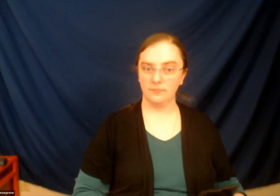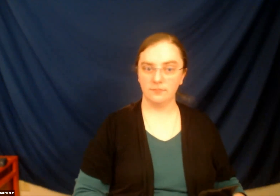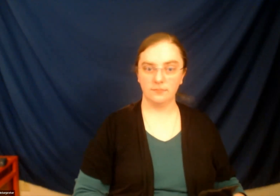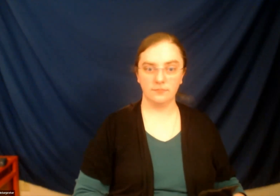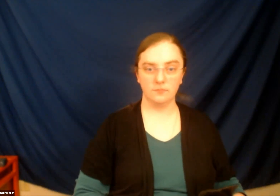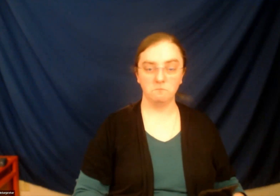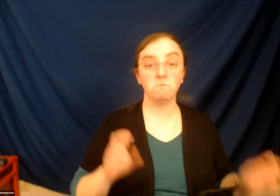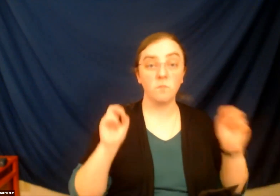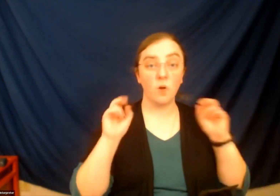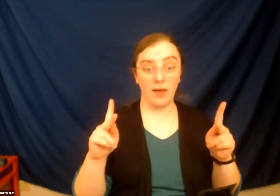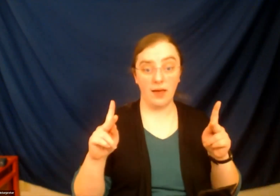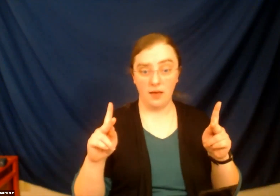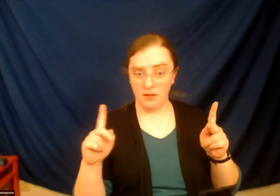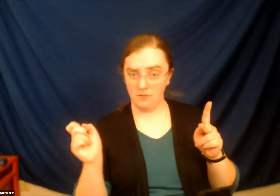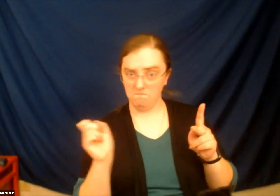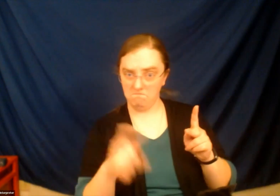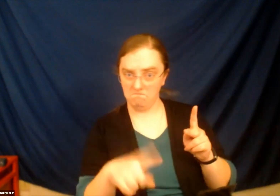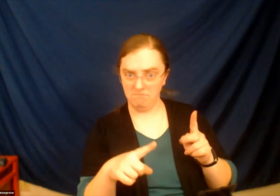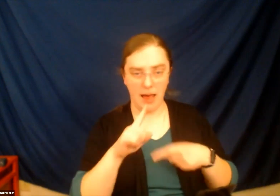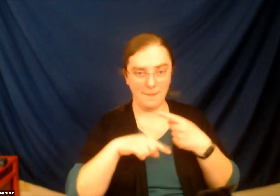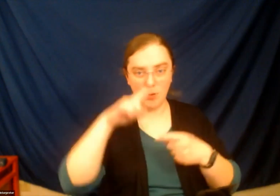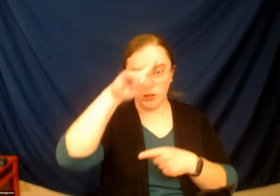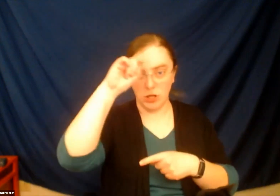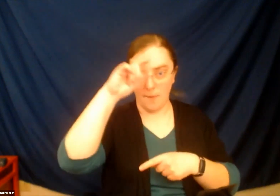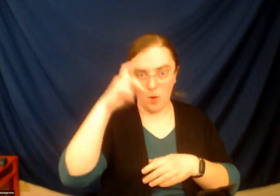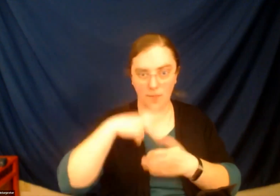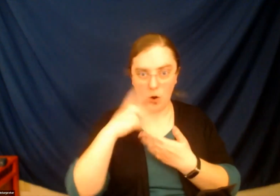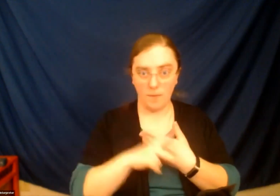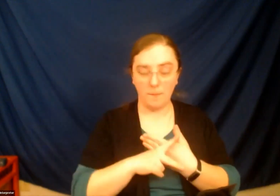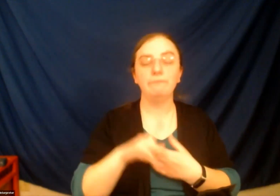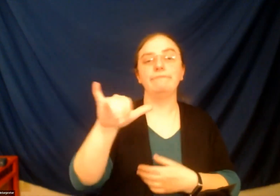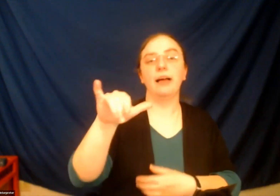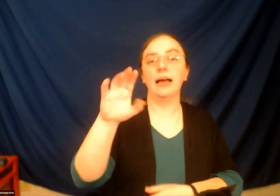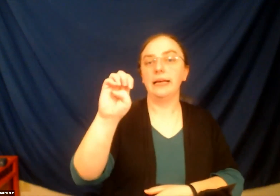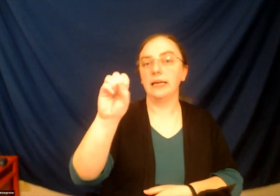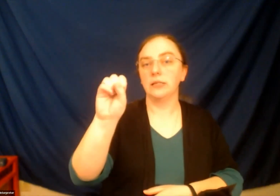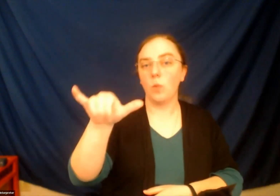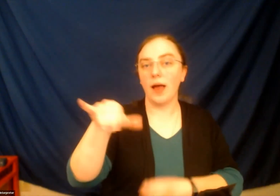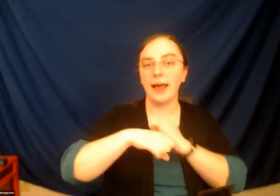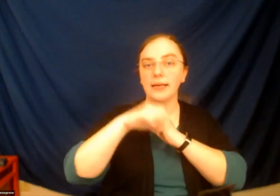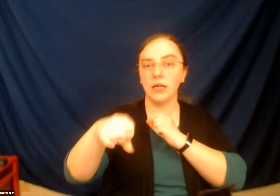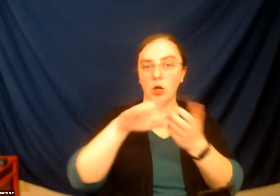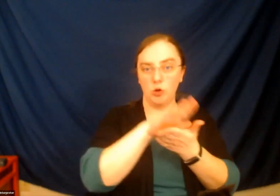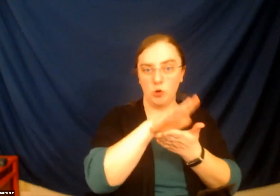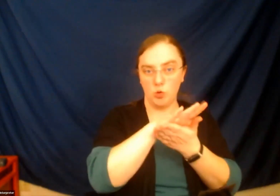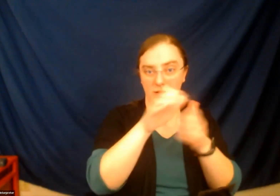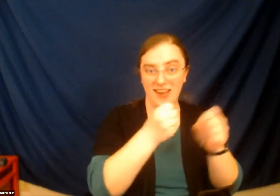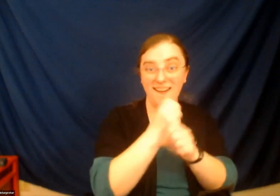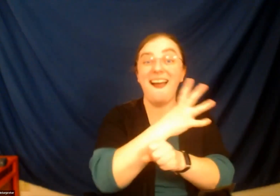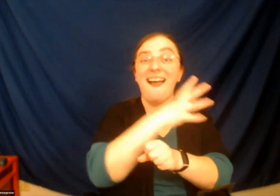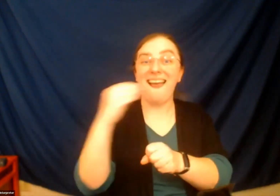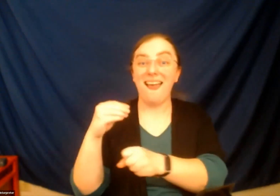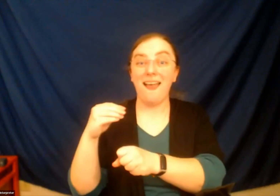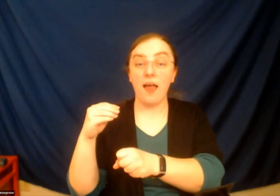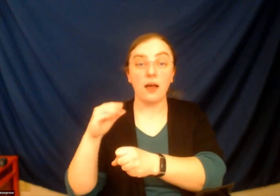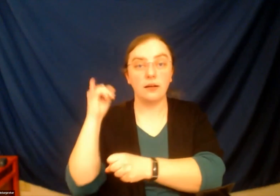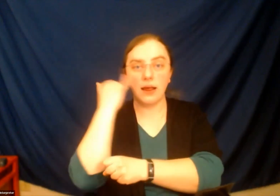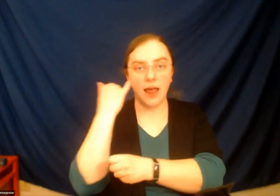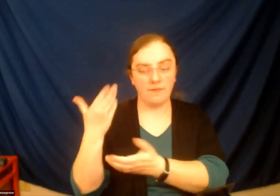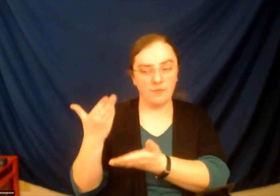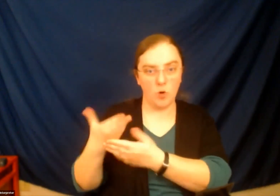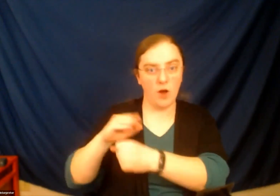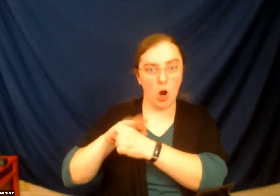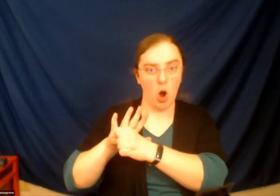So the summer program for extended school year, as well as recovery services, will be on